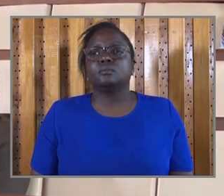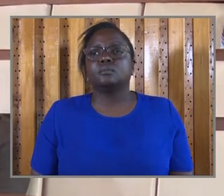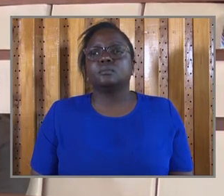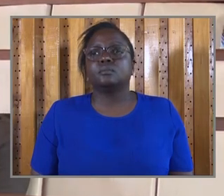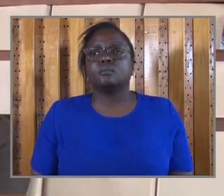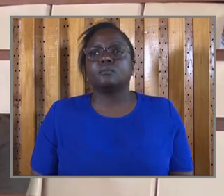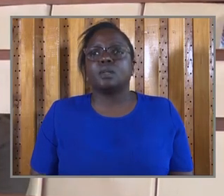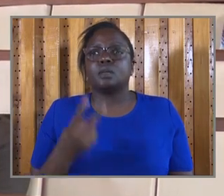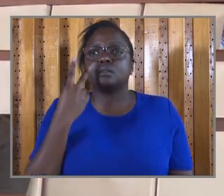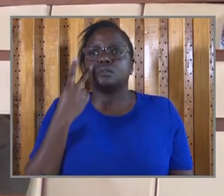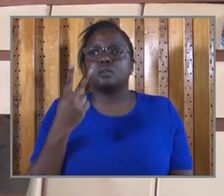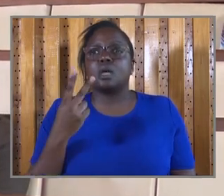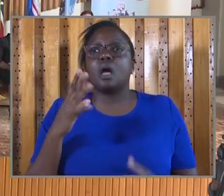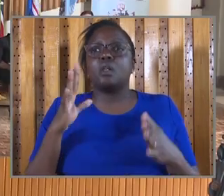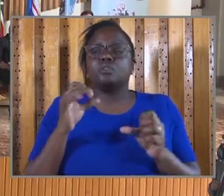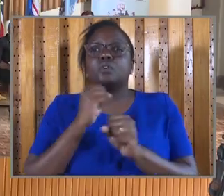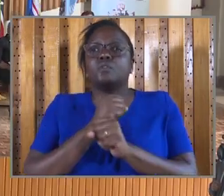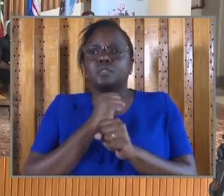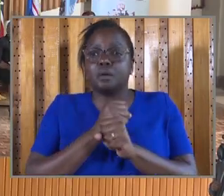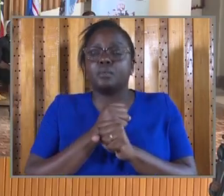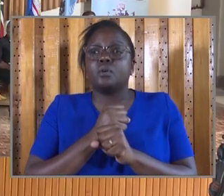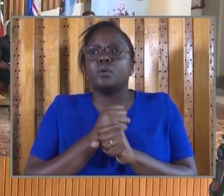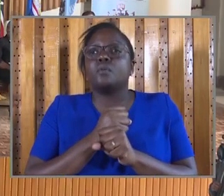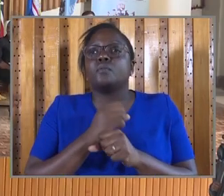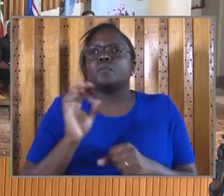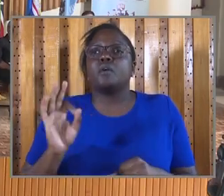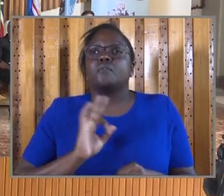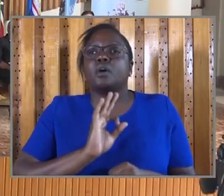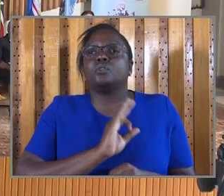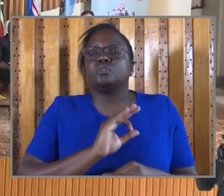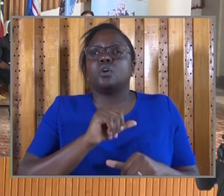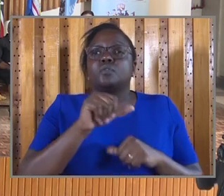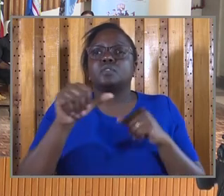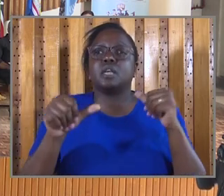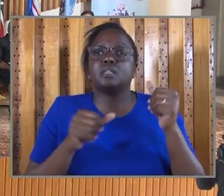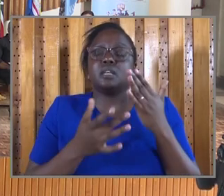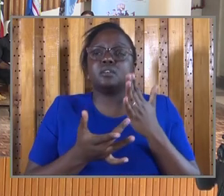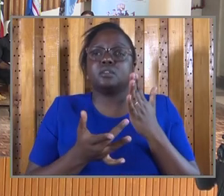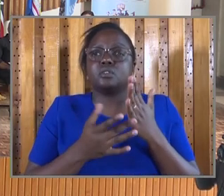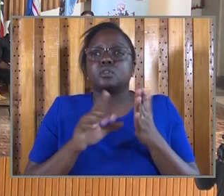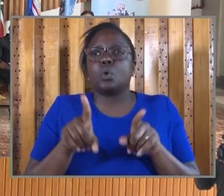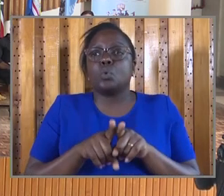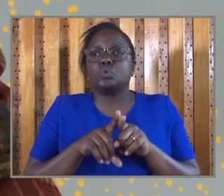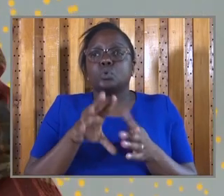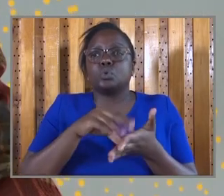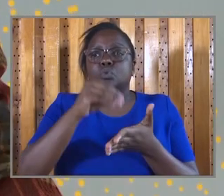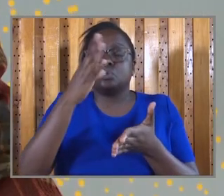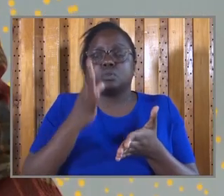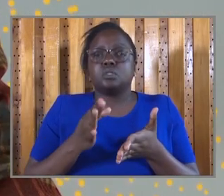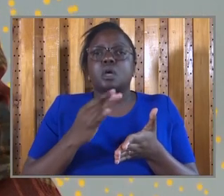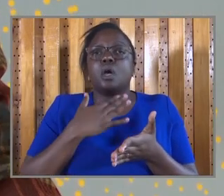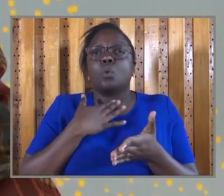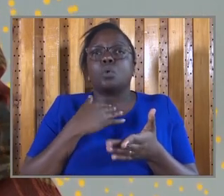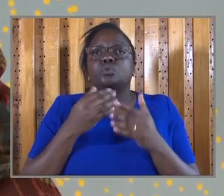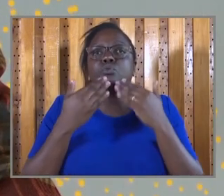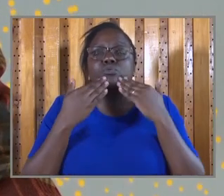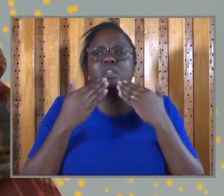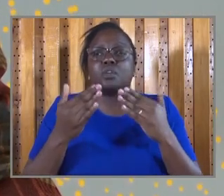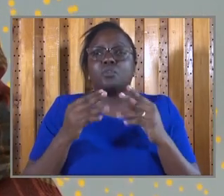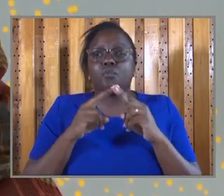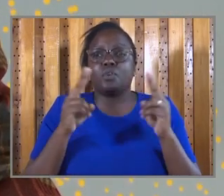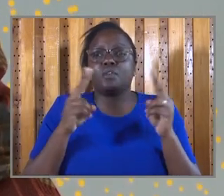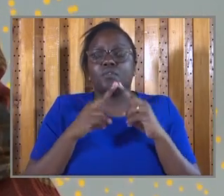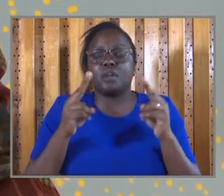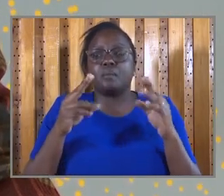I can also see a lot of the staff from the Faculty of Science and Technology and also students. I want to thank you very,